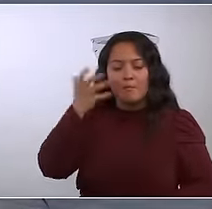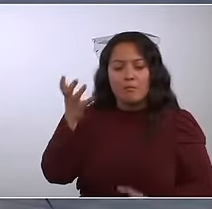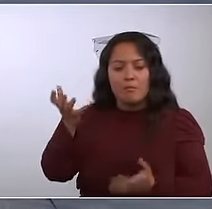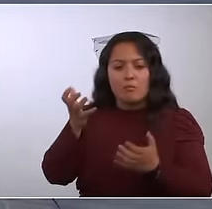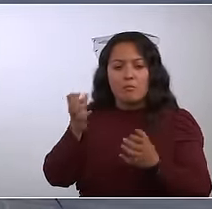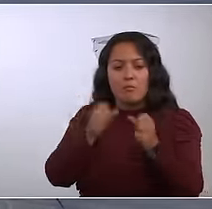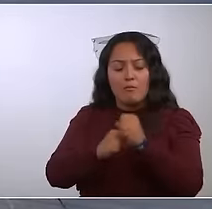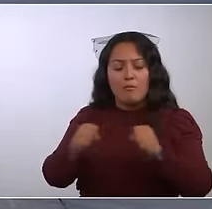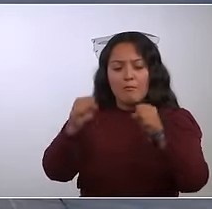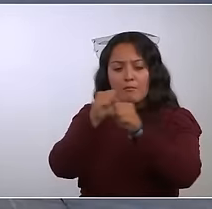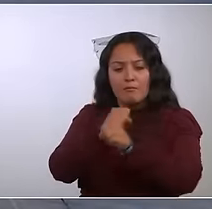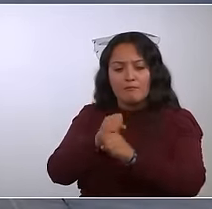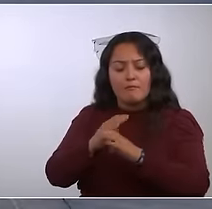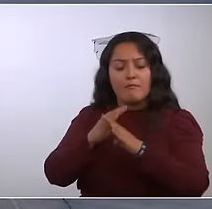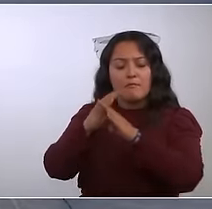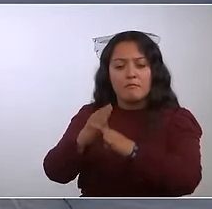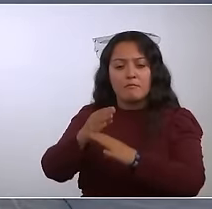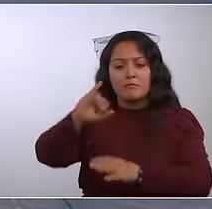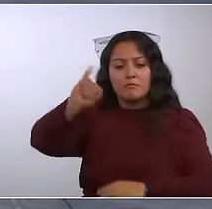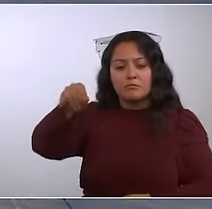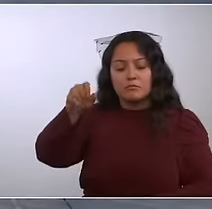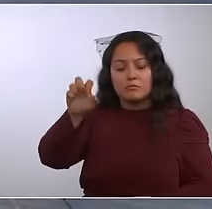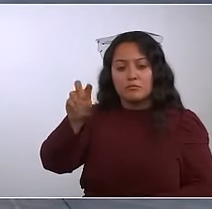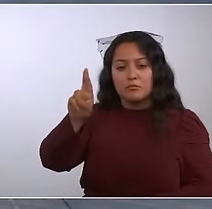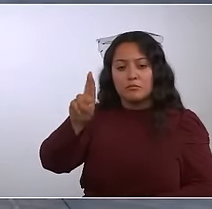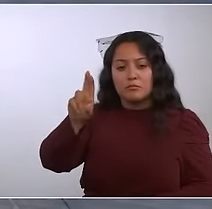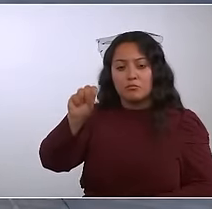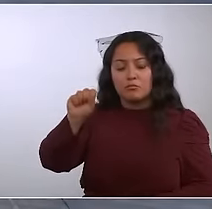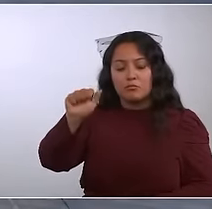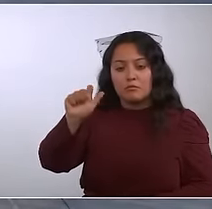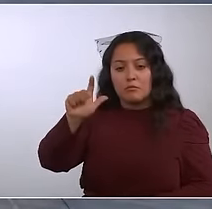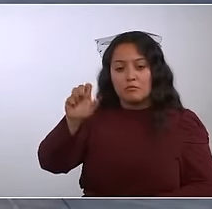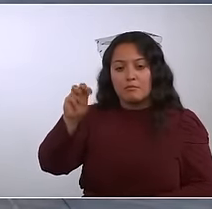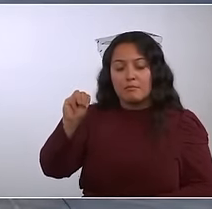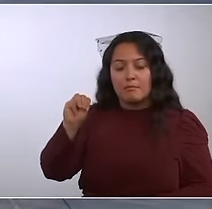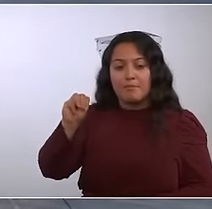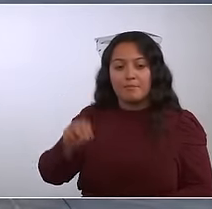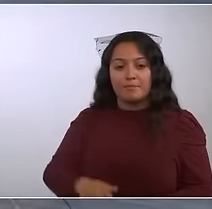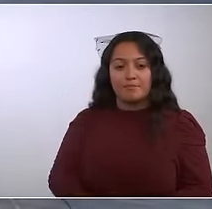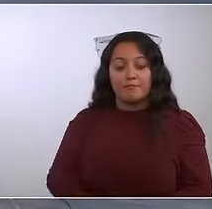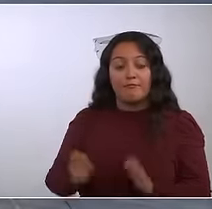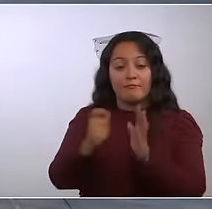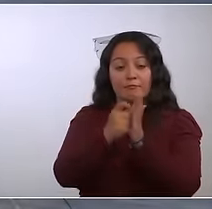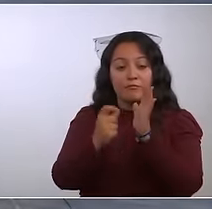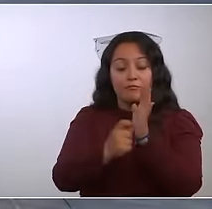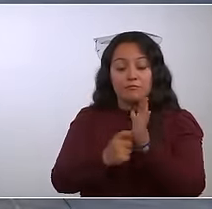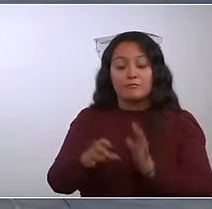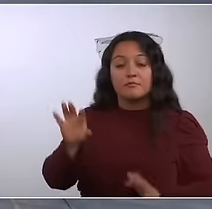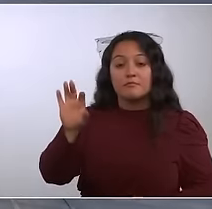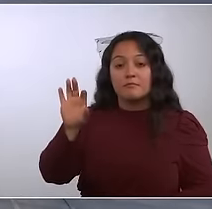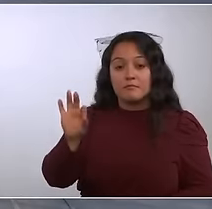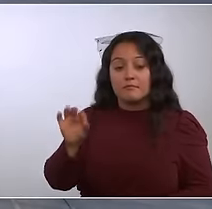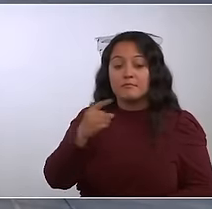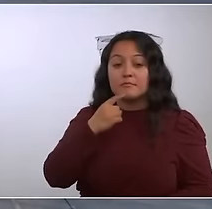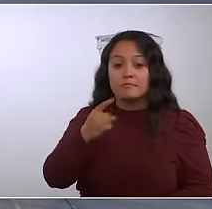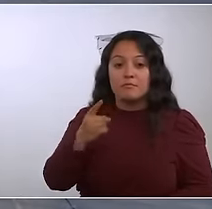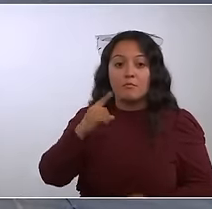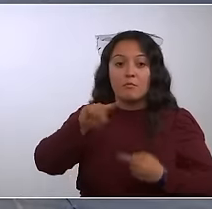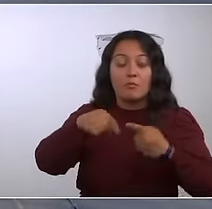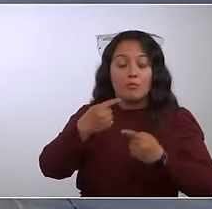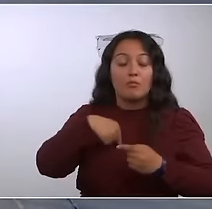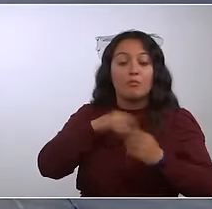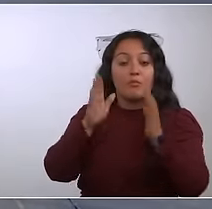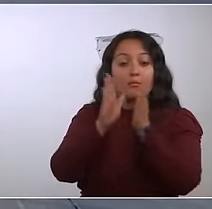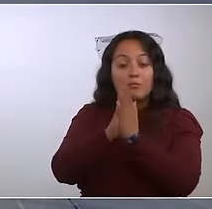fight against Jerusalem. Se enojaron y se juntaron para venir a pelear contra Jerusalén. But verse 9 says, pero el versículo 9 but we prayed cuenta,